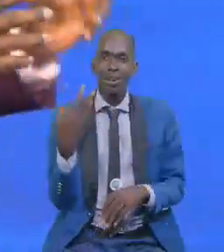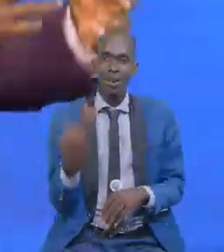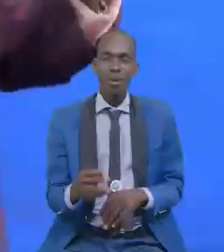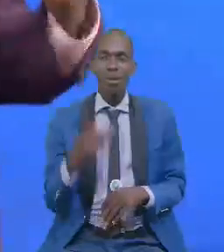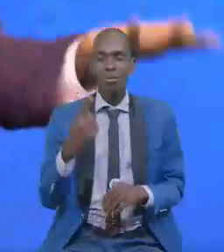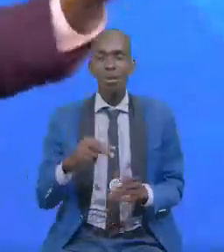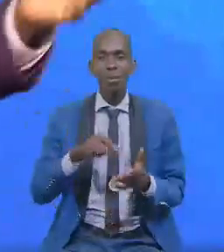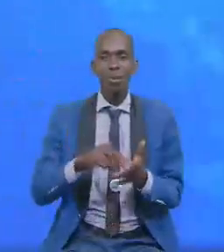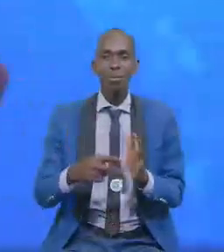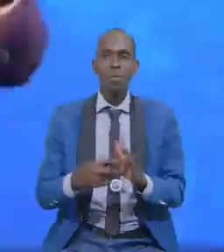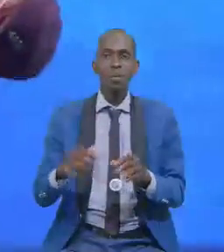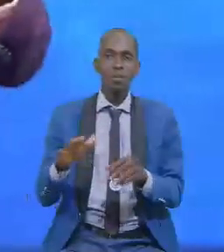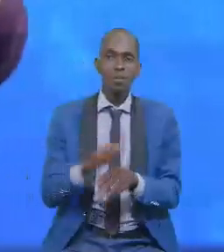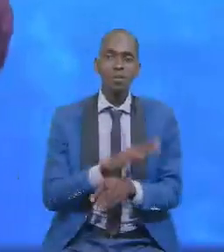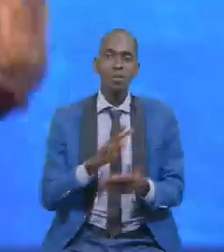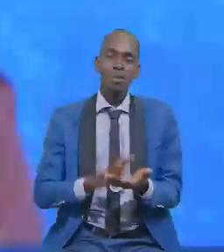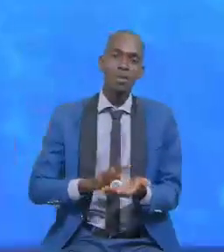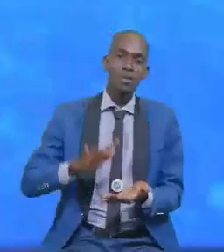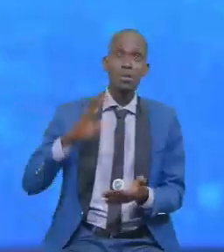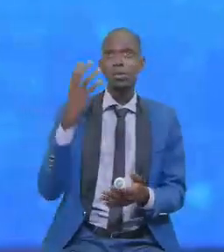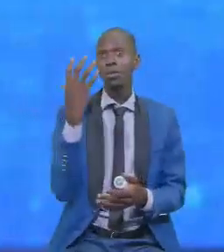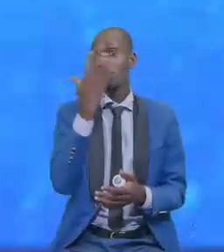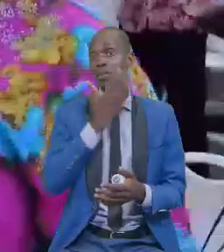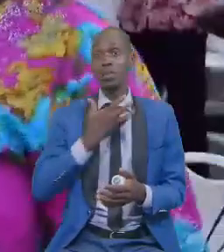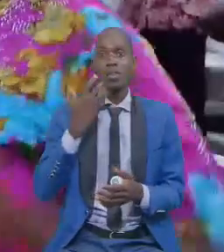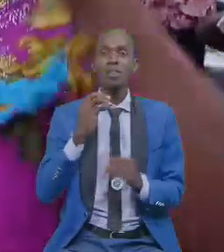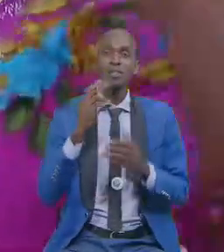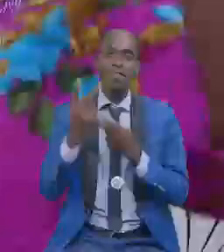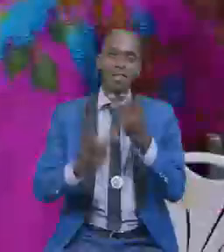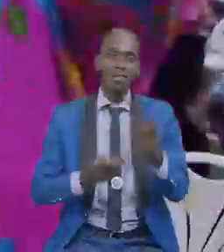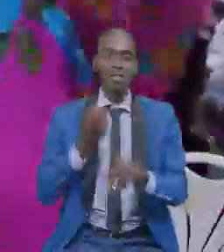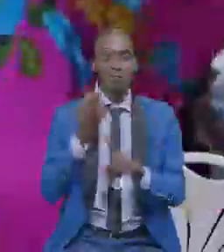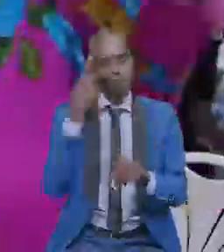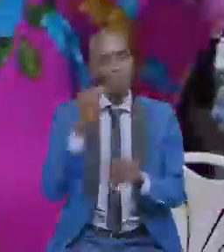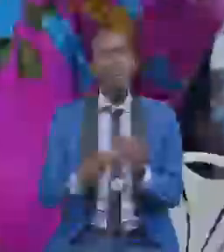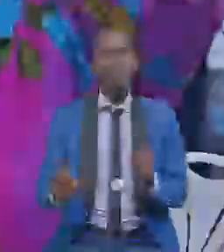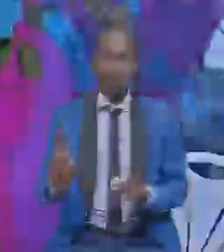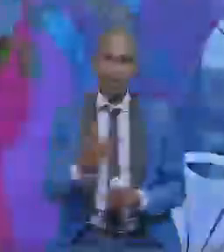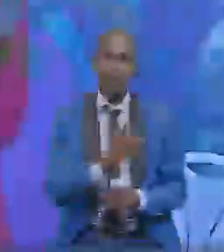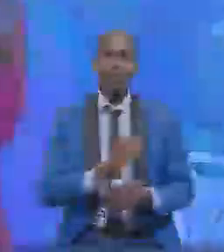purposeful, glorious visitation for everyone.